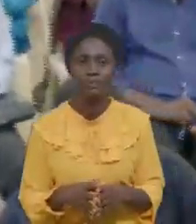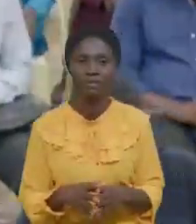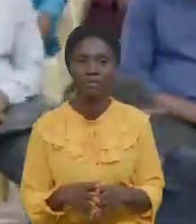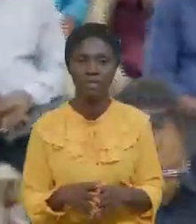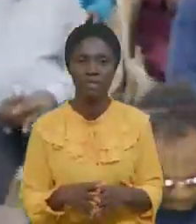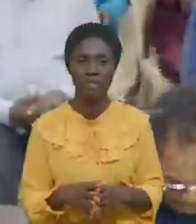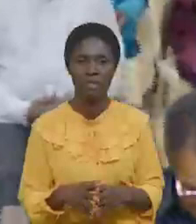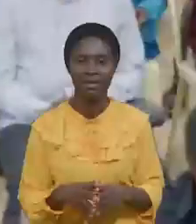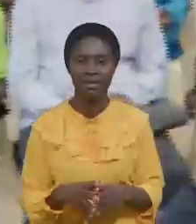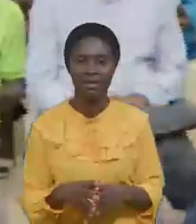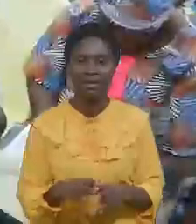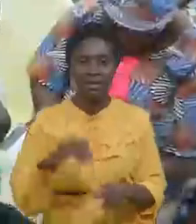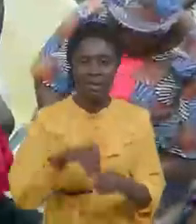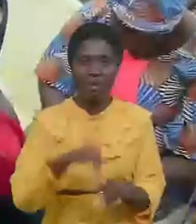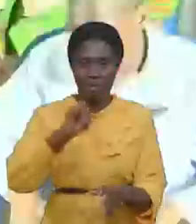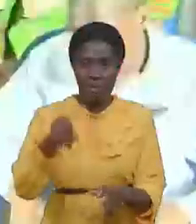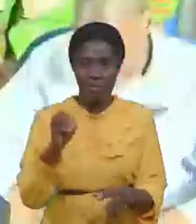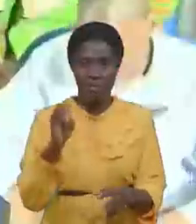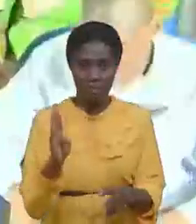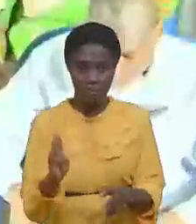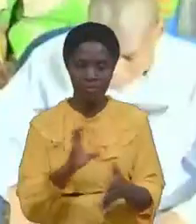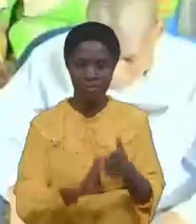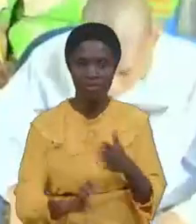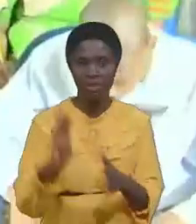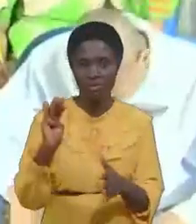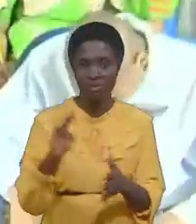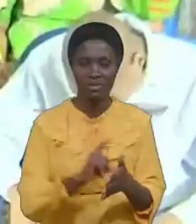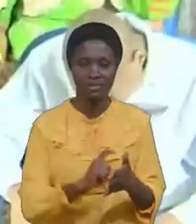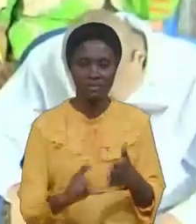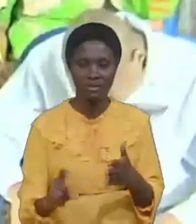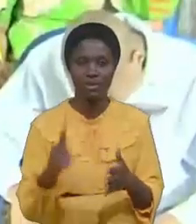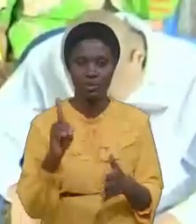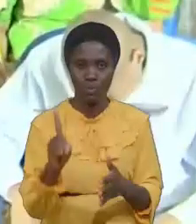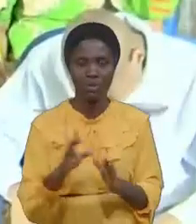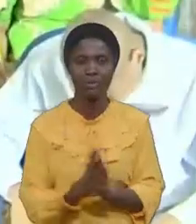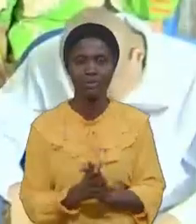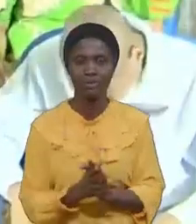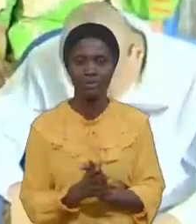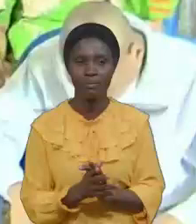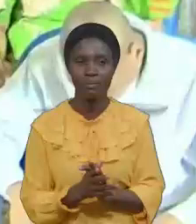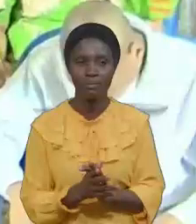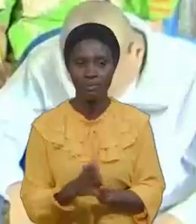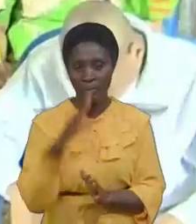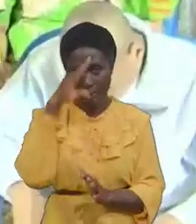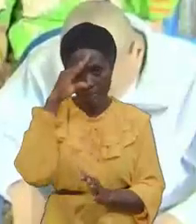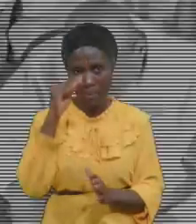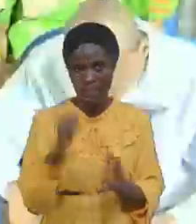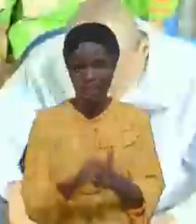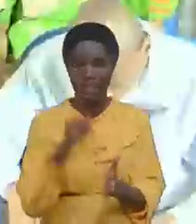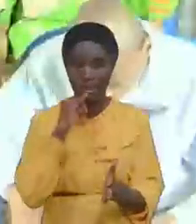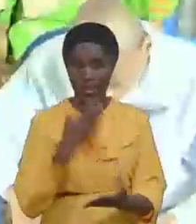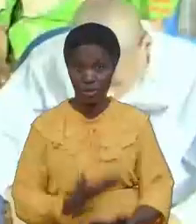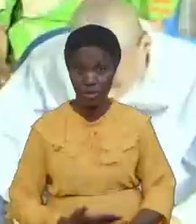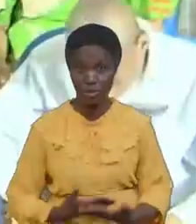1. Job chapter 14, verse 1. Man that is